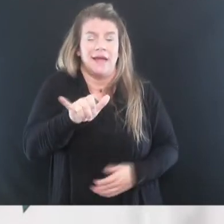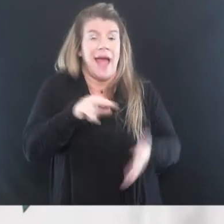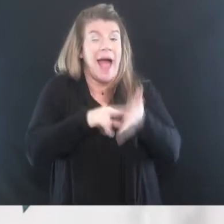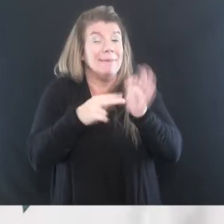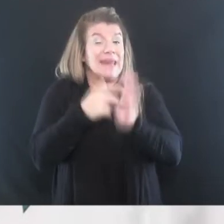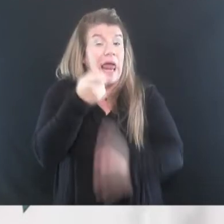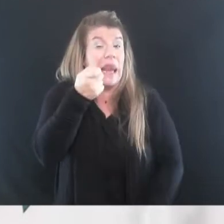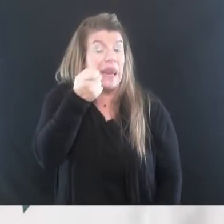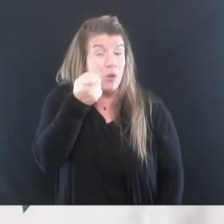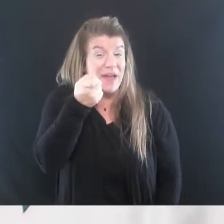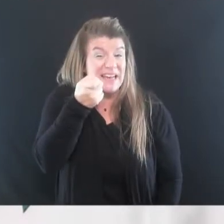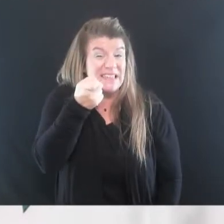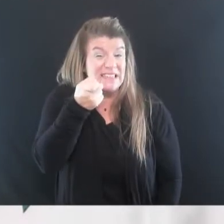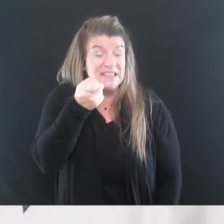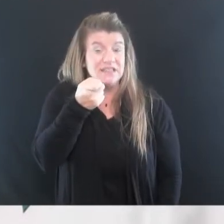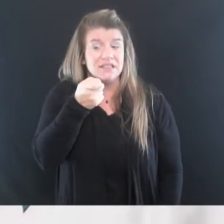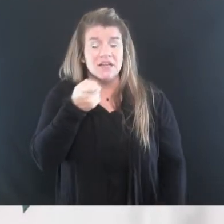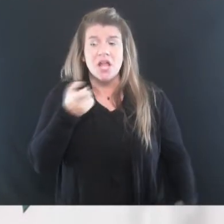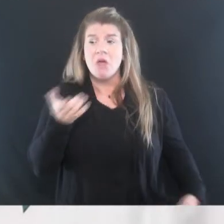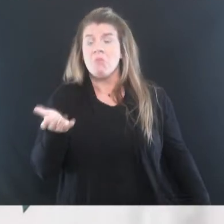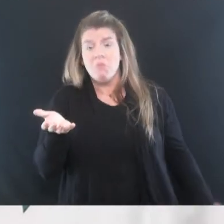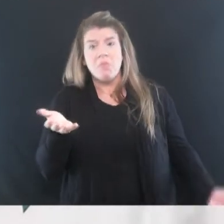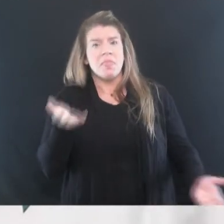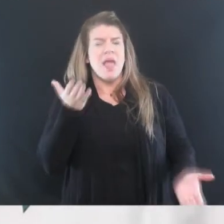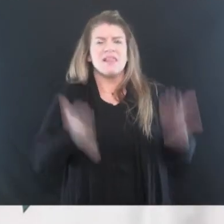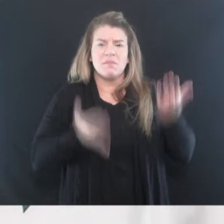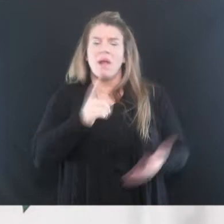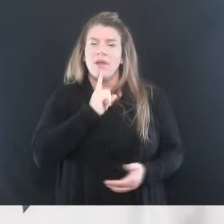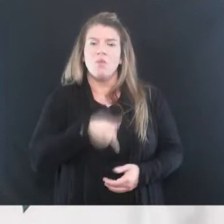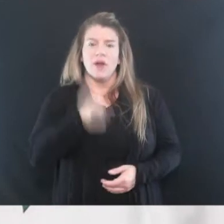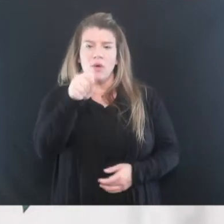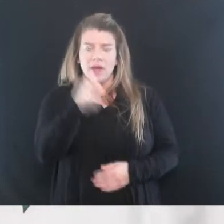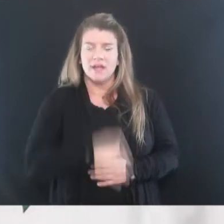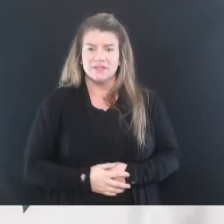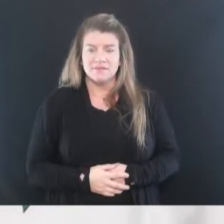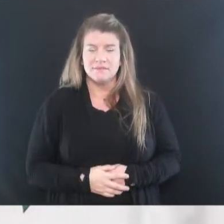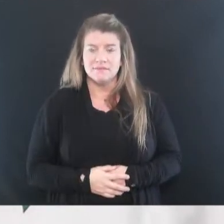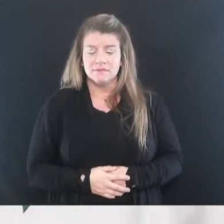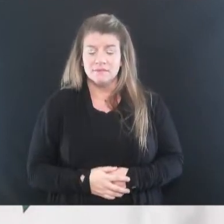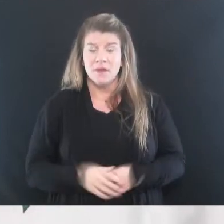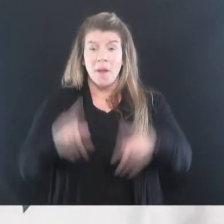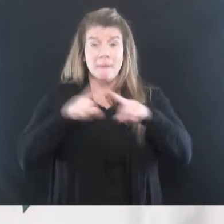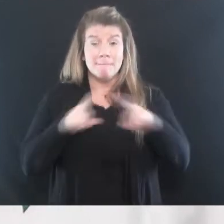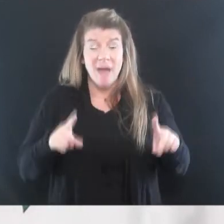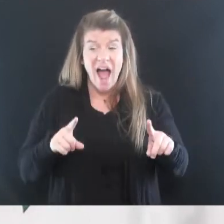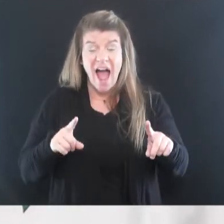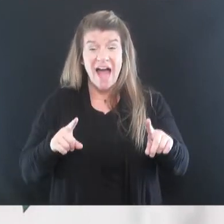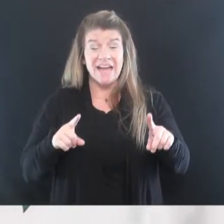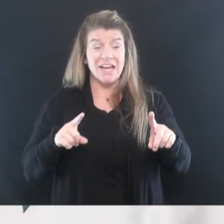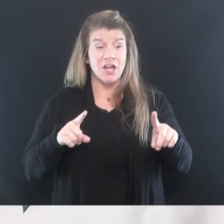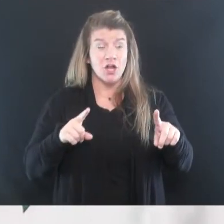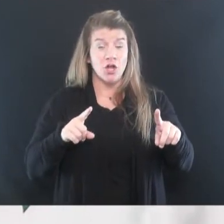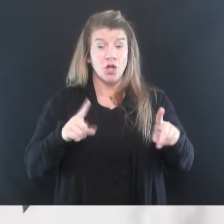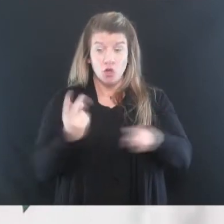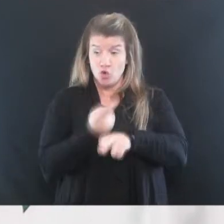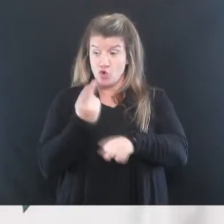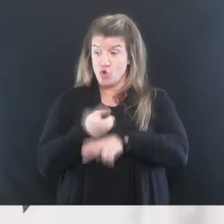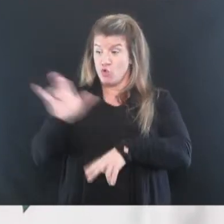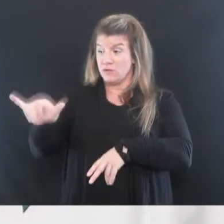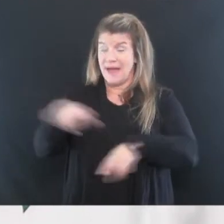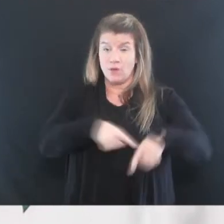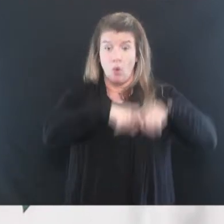sprinkle, yeah, that's probably real. But to take and hold up our infrastructure